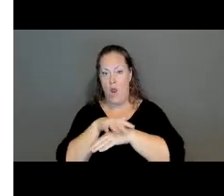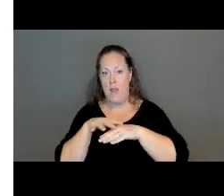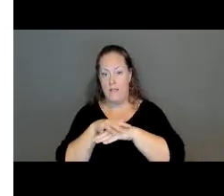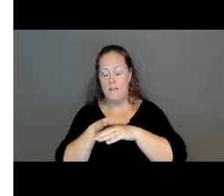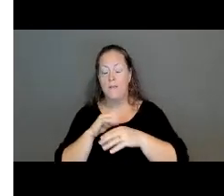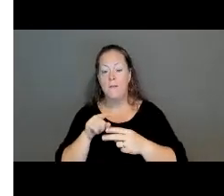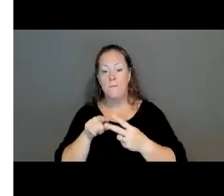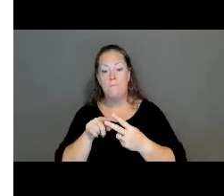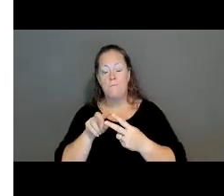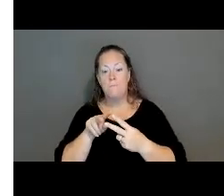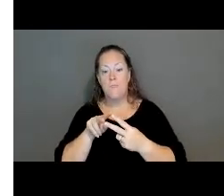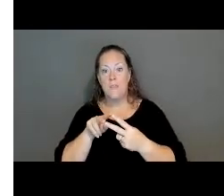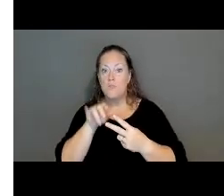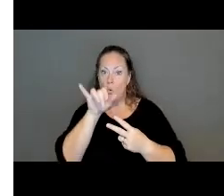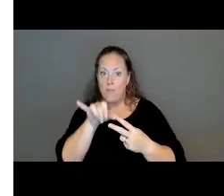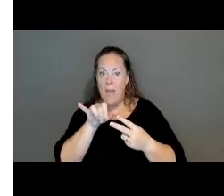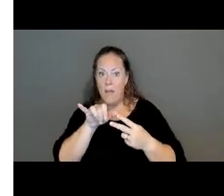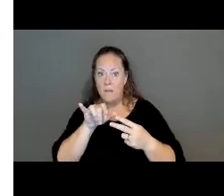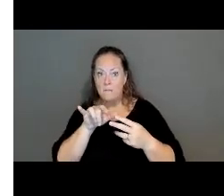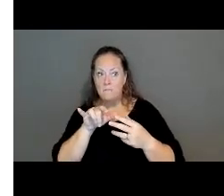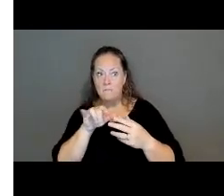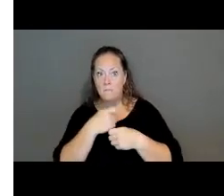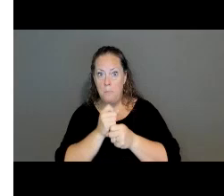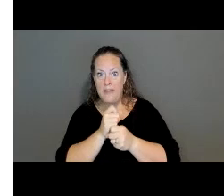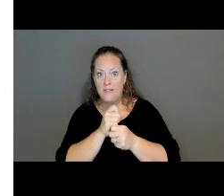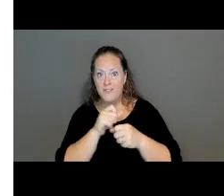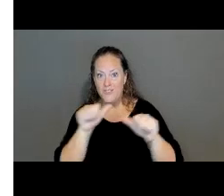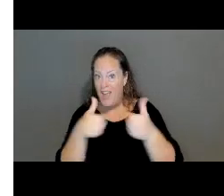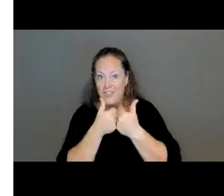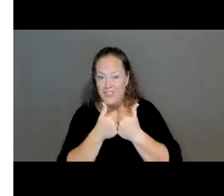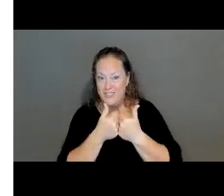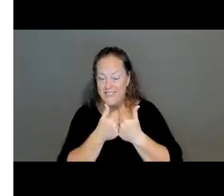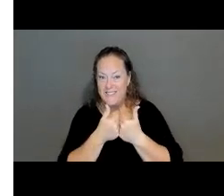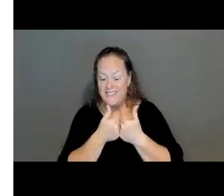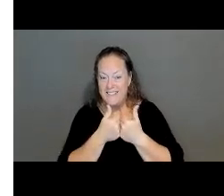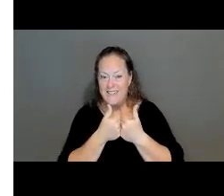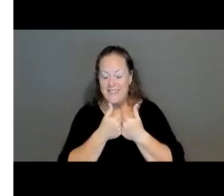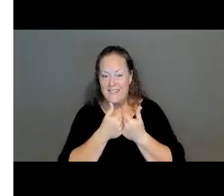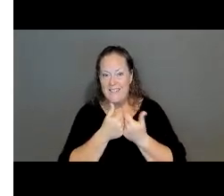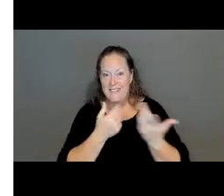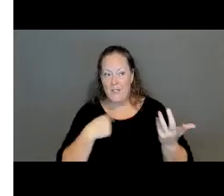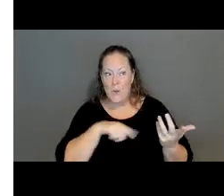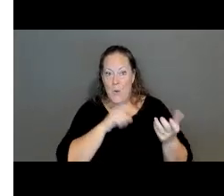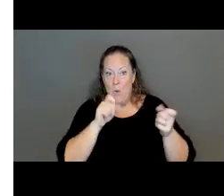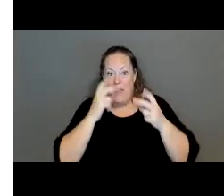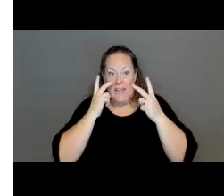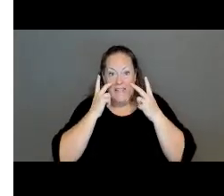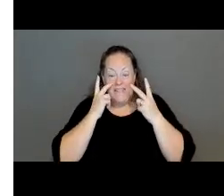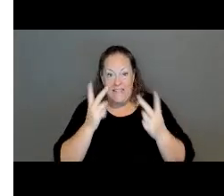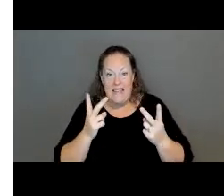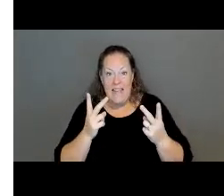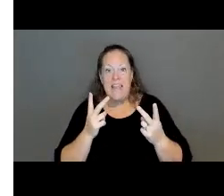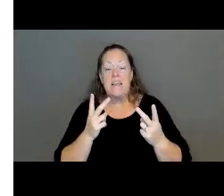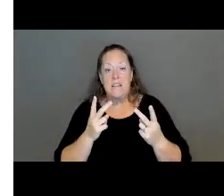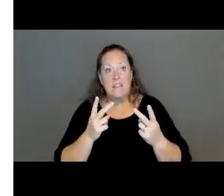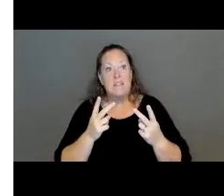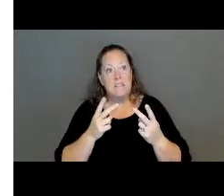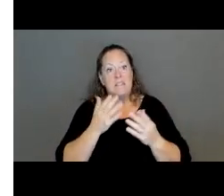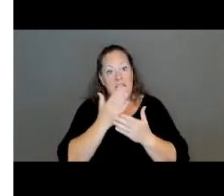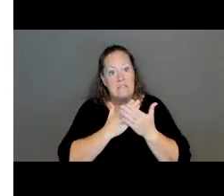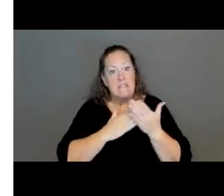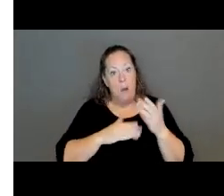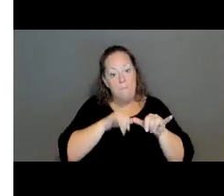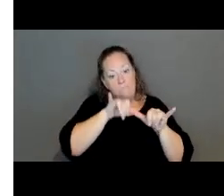that poses certain challenges, and we can start seeing several patterns related